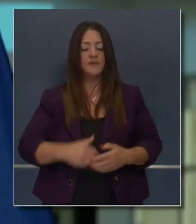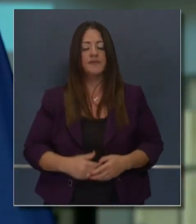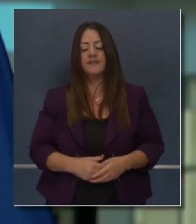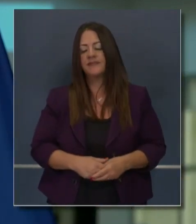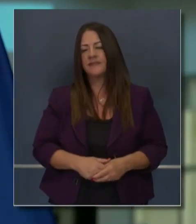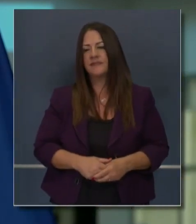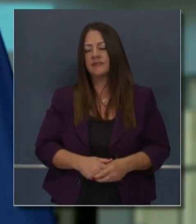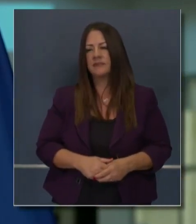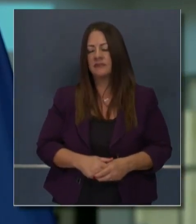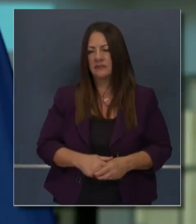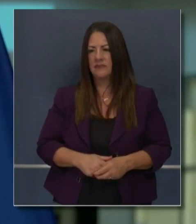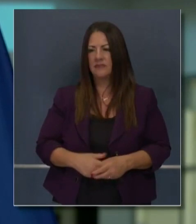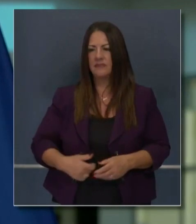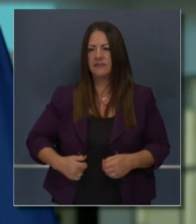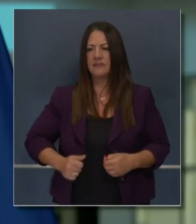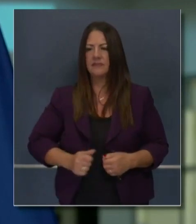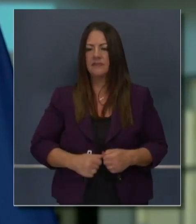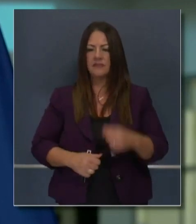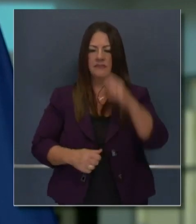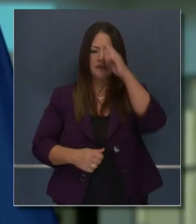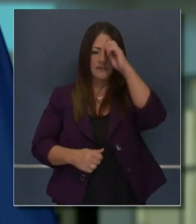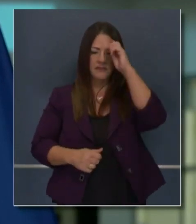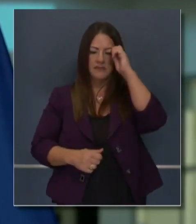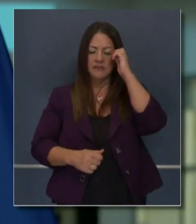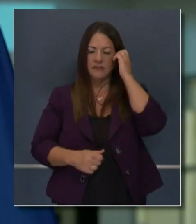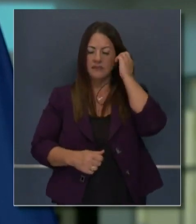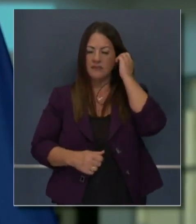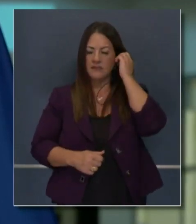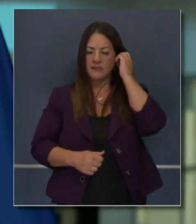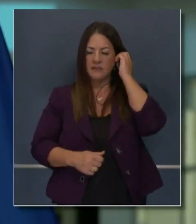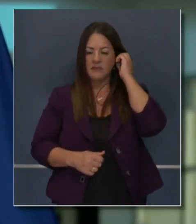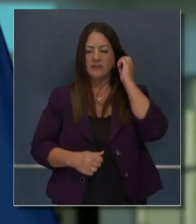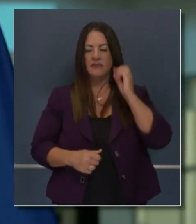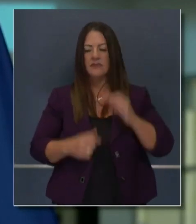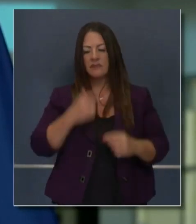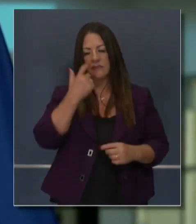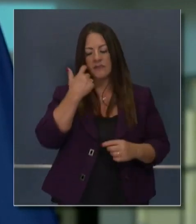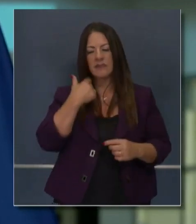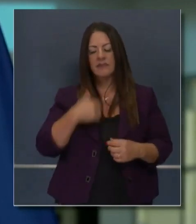Next question. Kathy Novak, KCBS Radio.